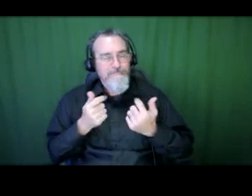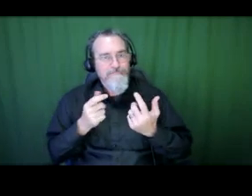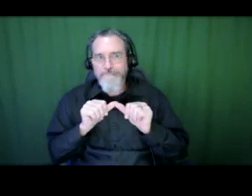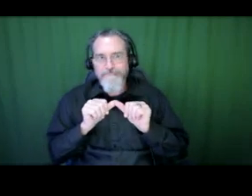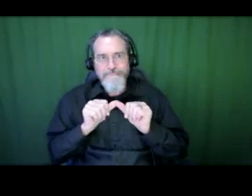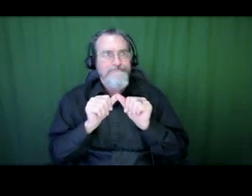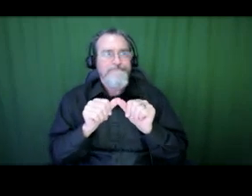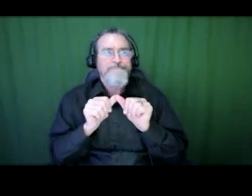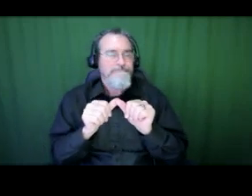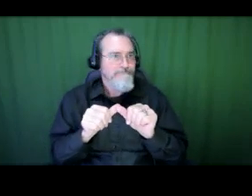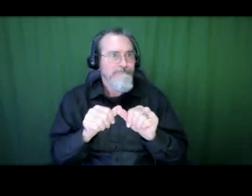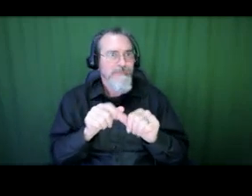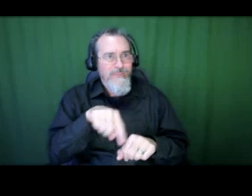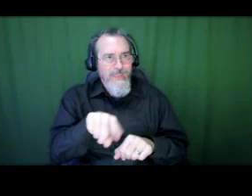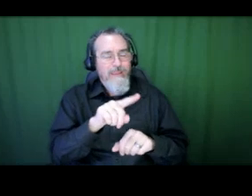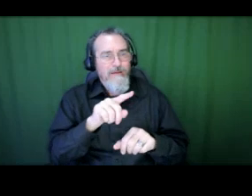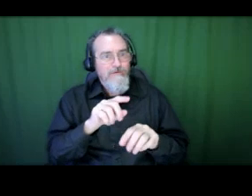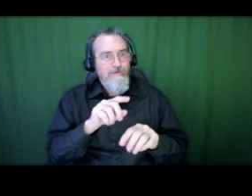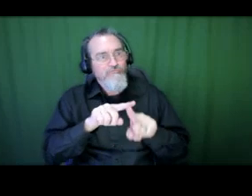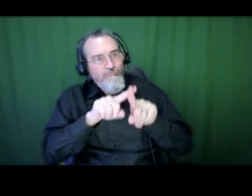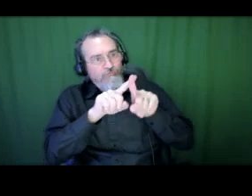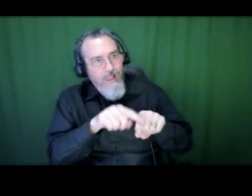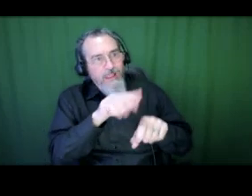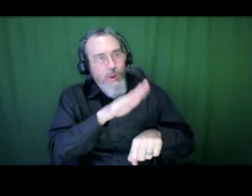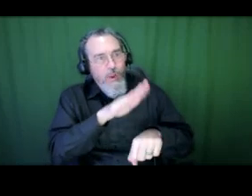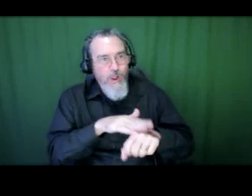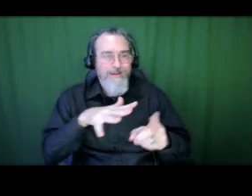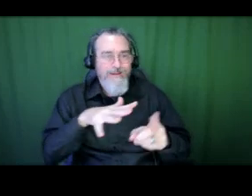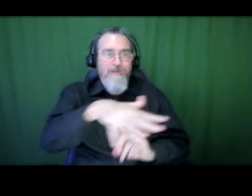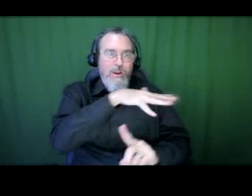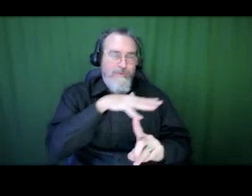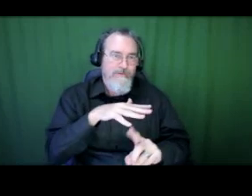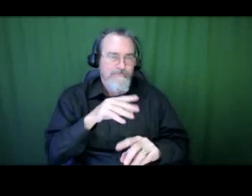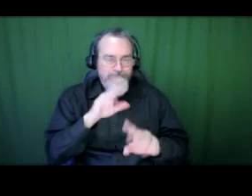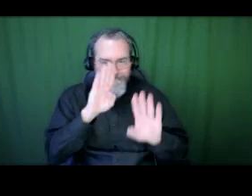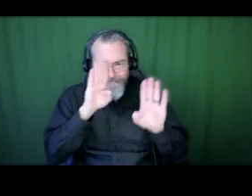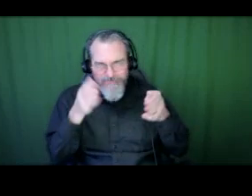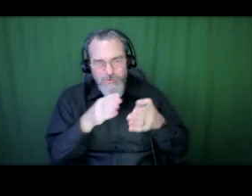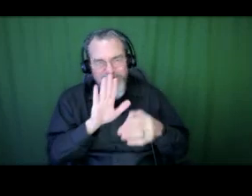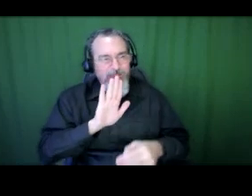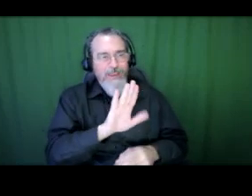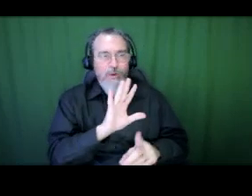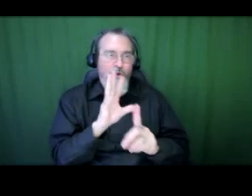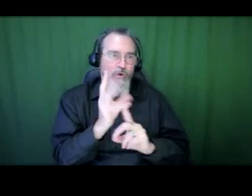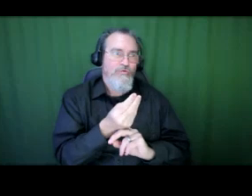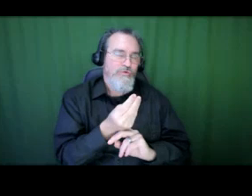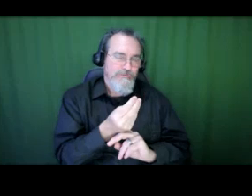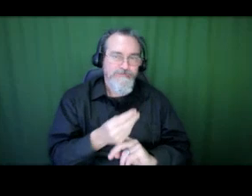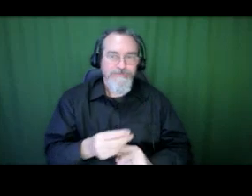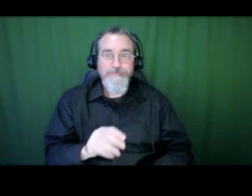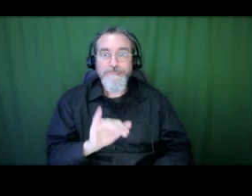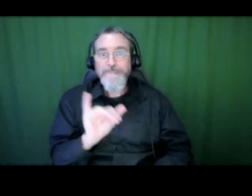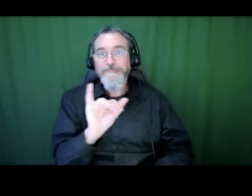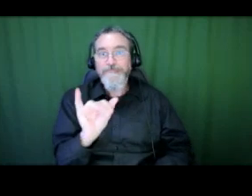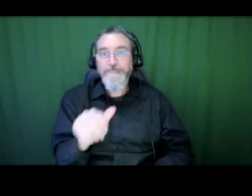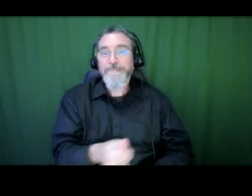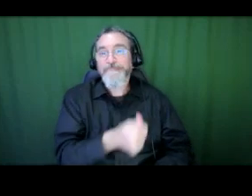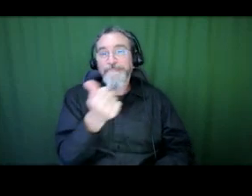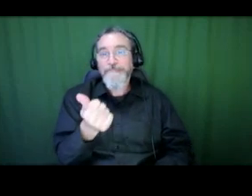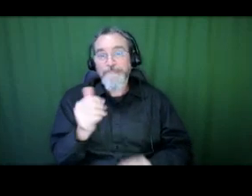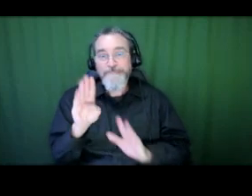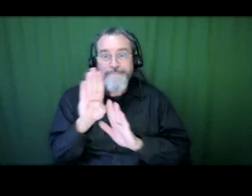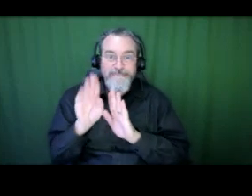on a thriving environment to survive and practice their cultural values. And then in providing just some other additional background on the Bering Sea